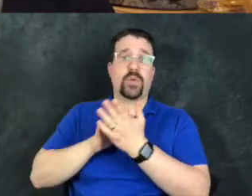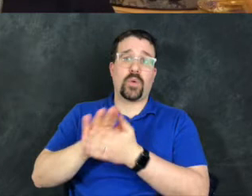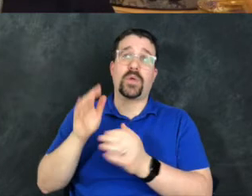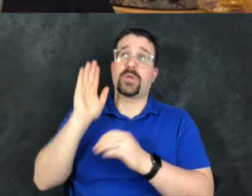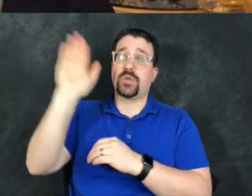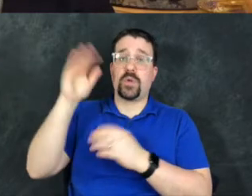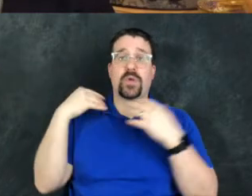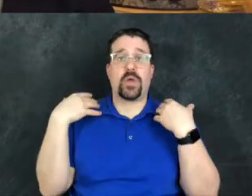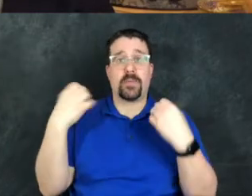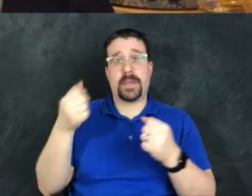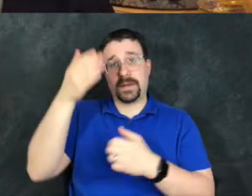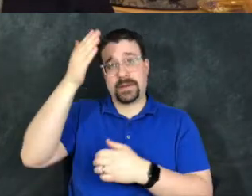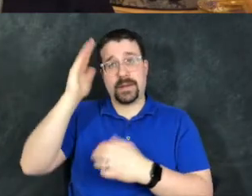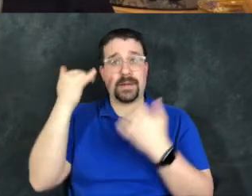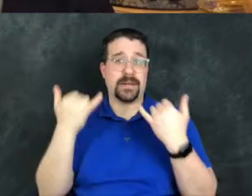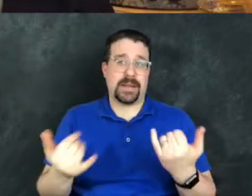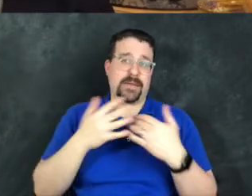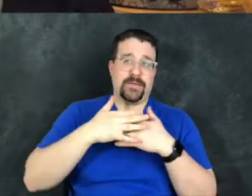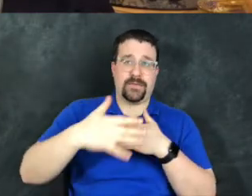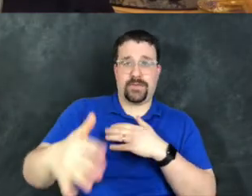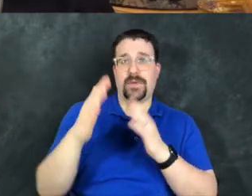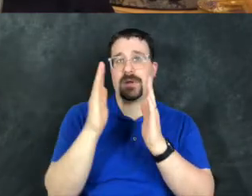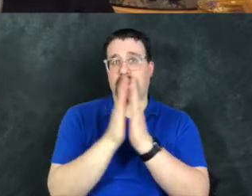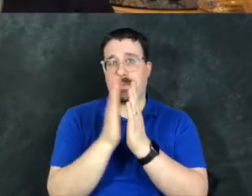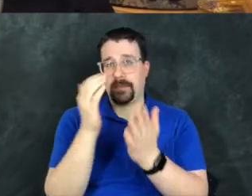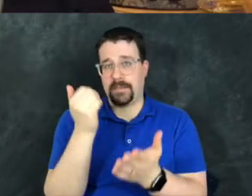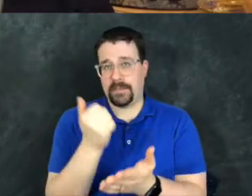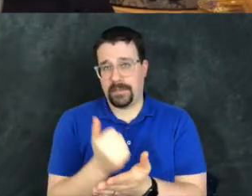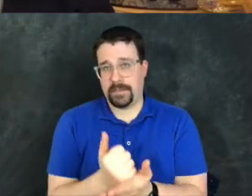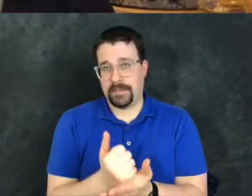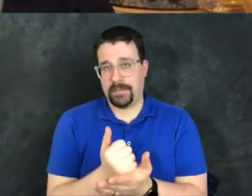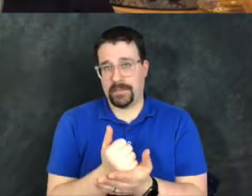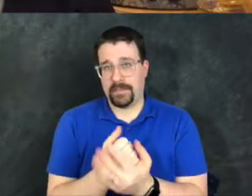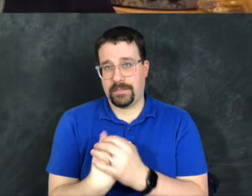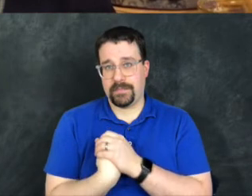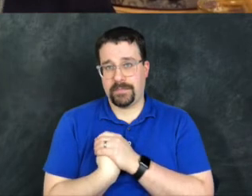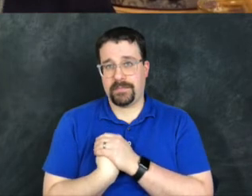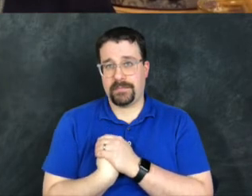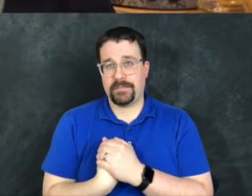church, all honor and glory is yours, Almighty God, now and forever.